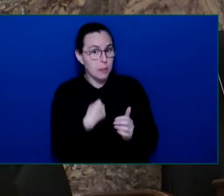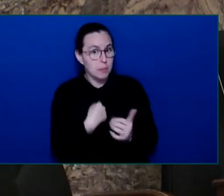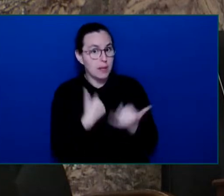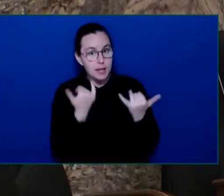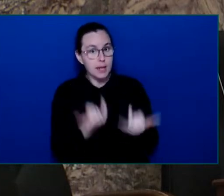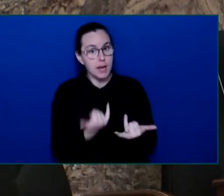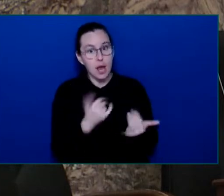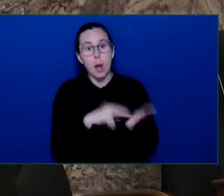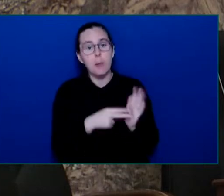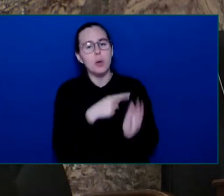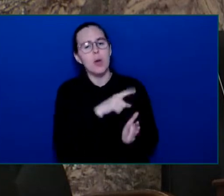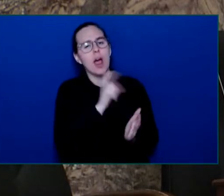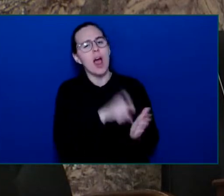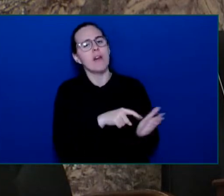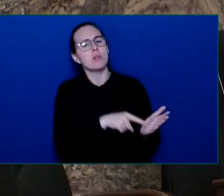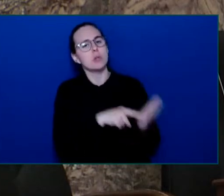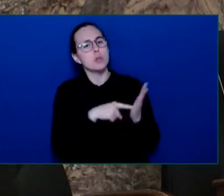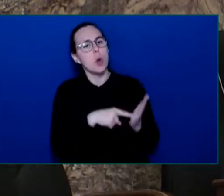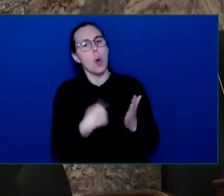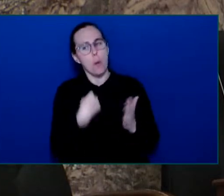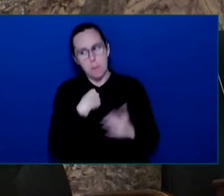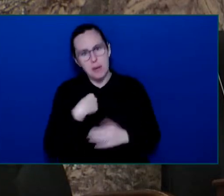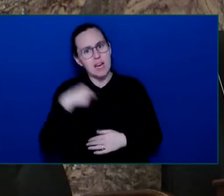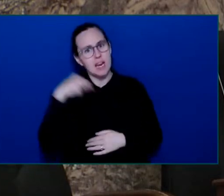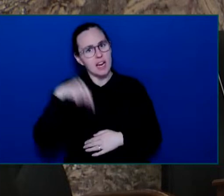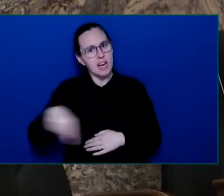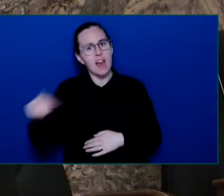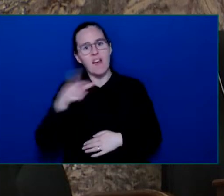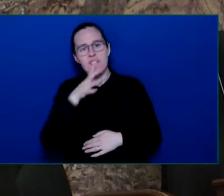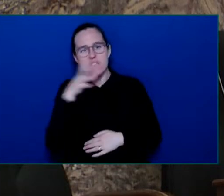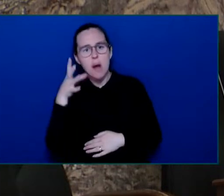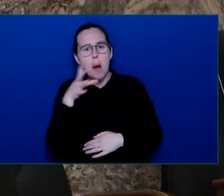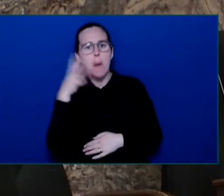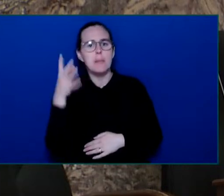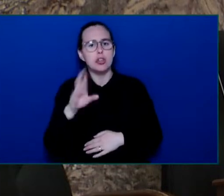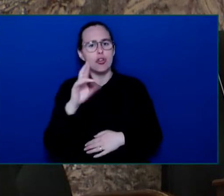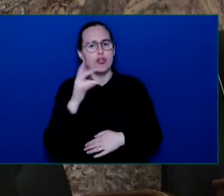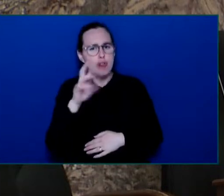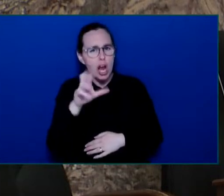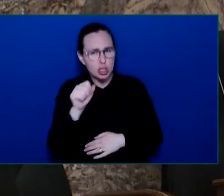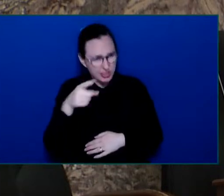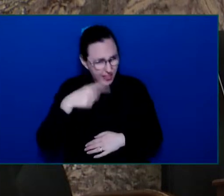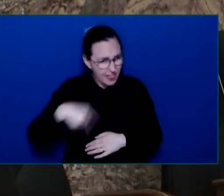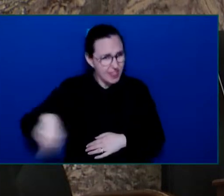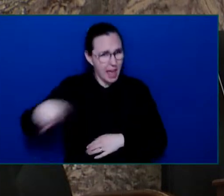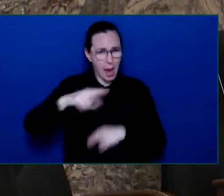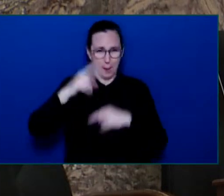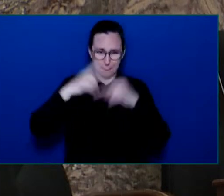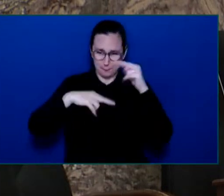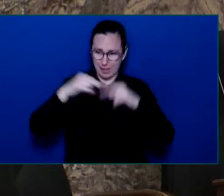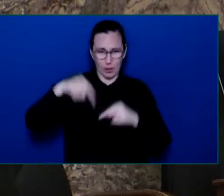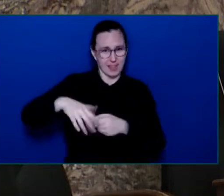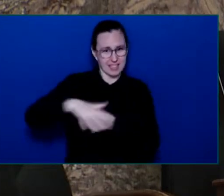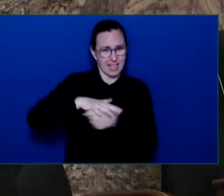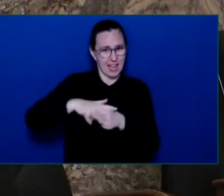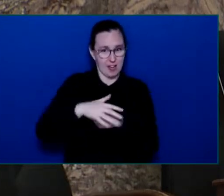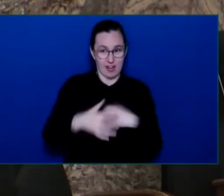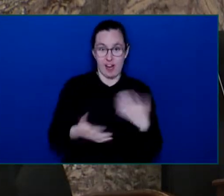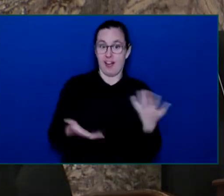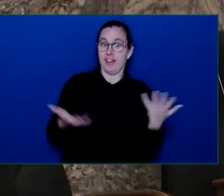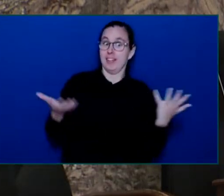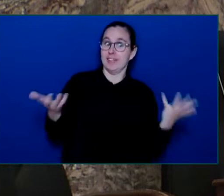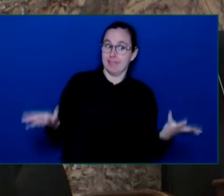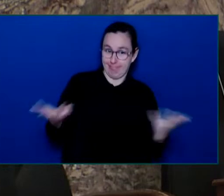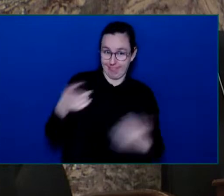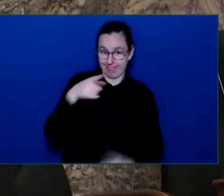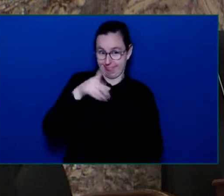helped build this beautiful part of the province." So as you can guess, Mary never shied away from expressing her opinions and